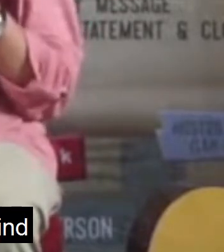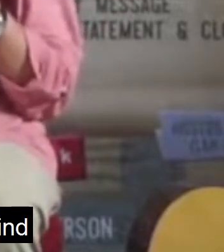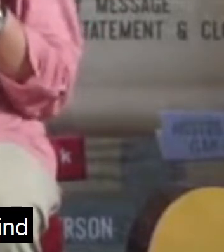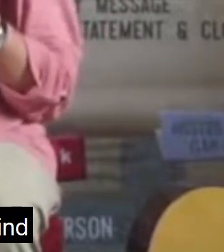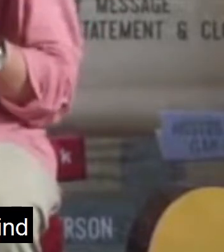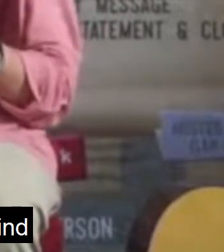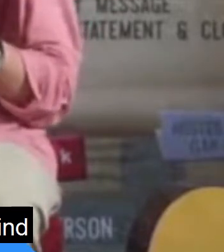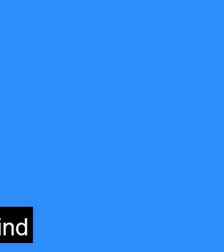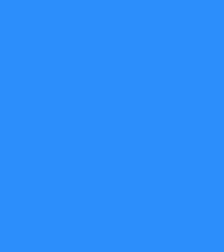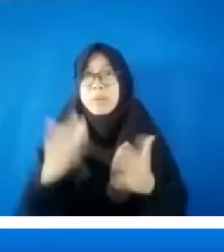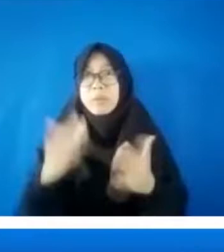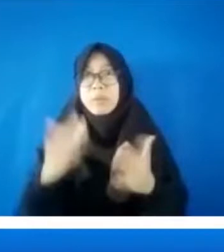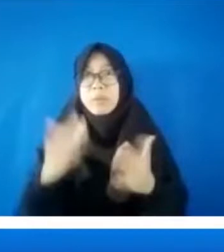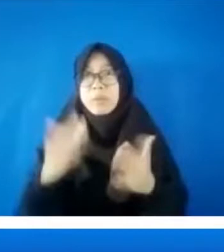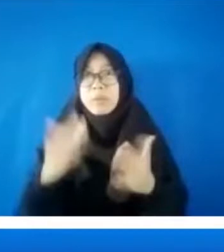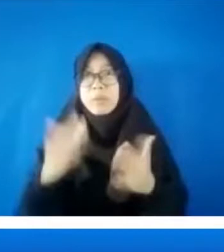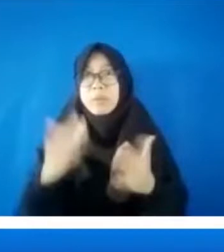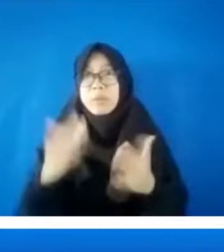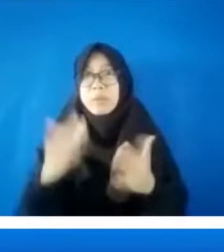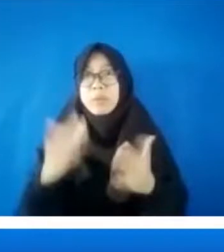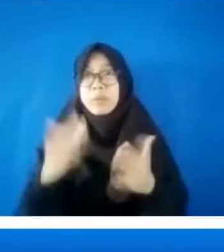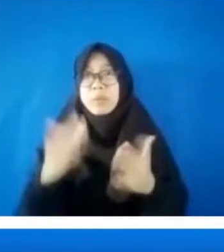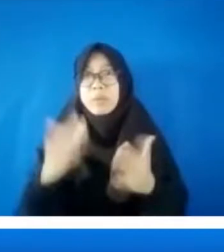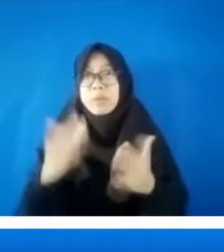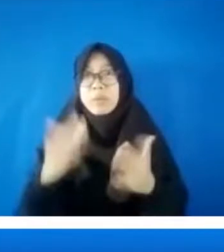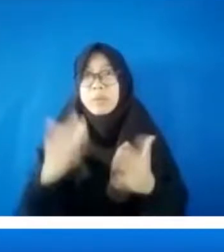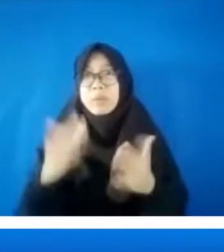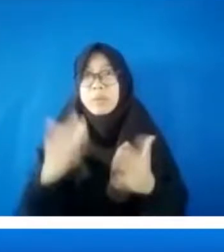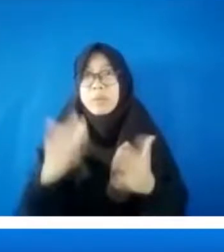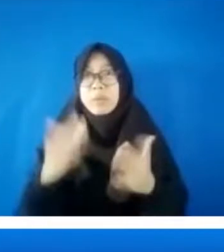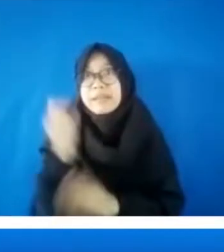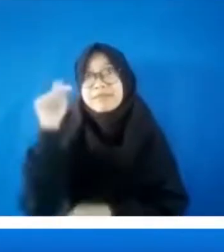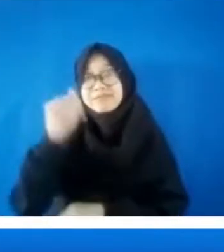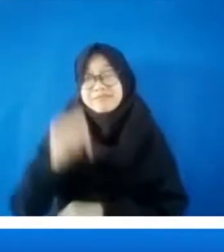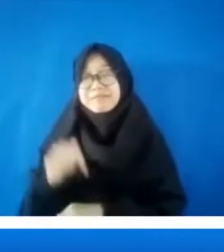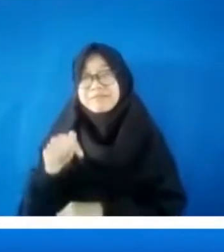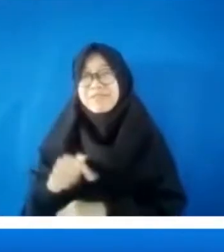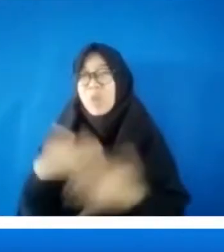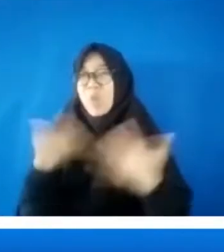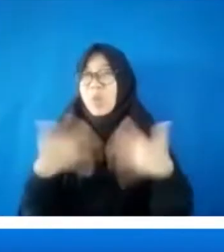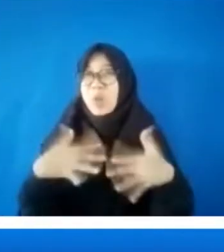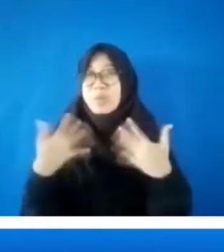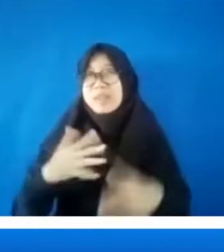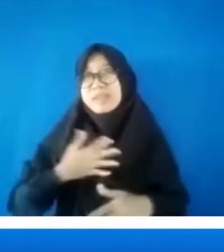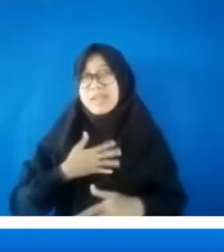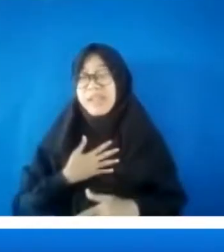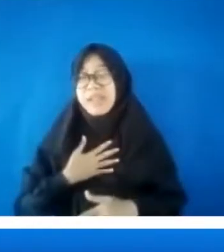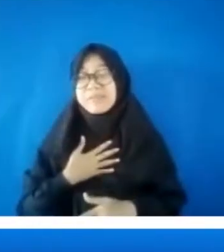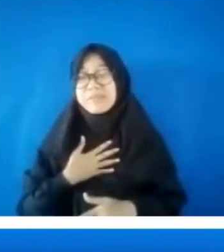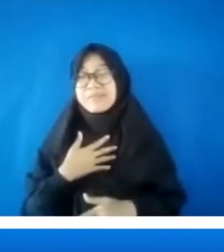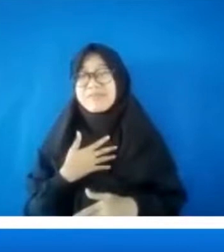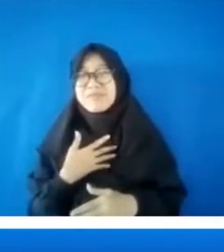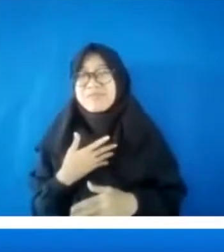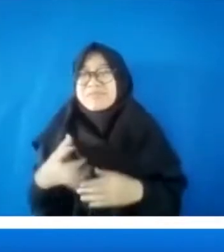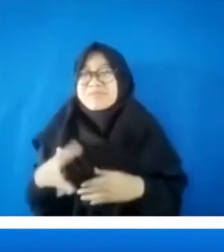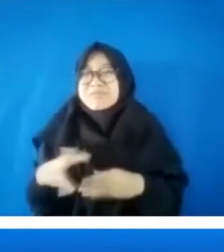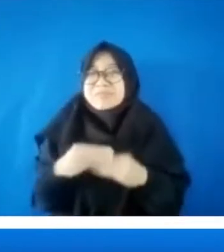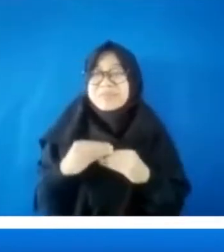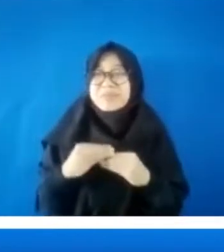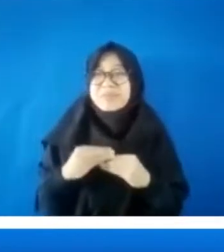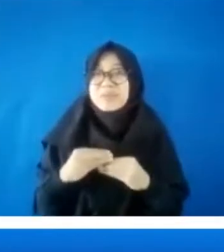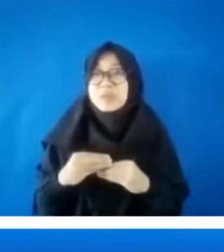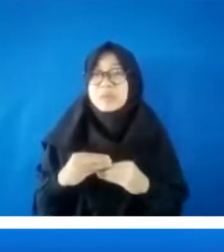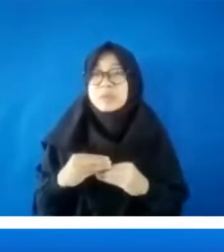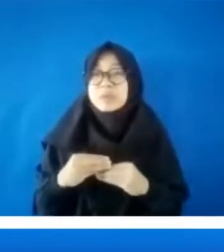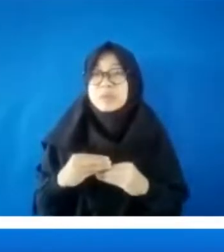kesadaran di masyarakat kita. I'm touched to see that events, it's primarily on Hong Kong and